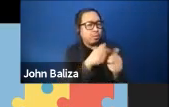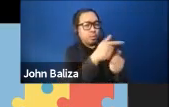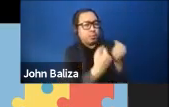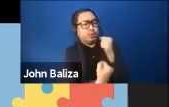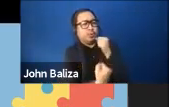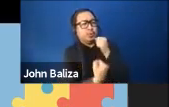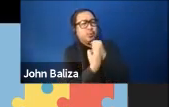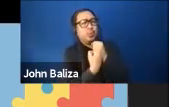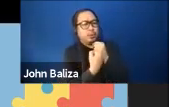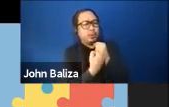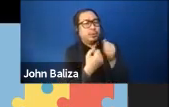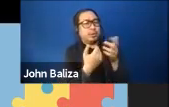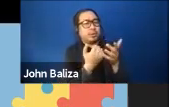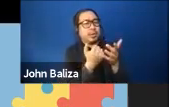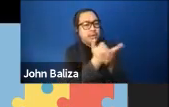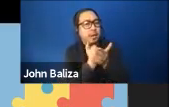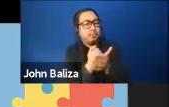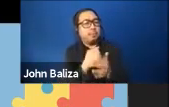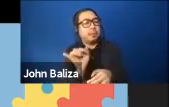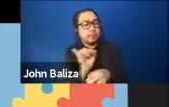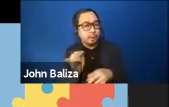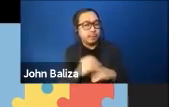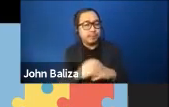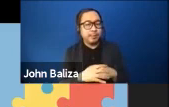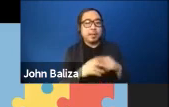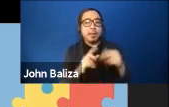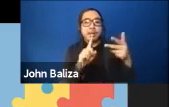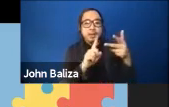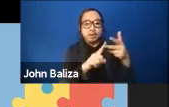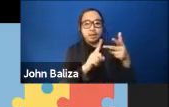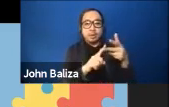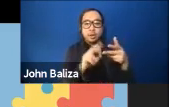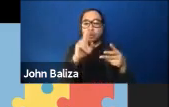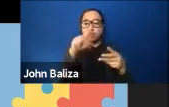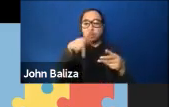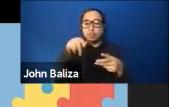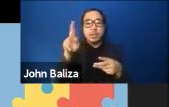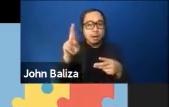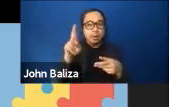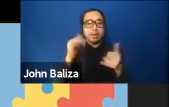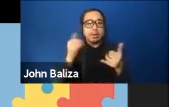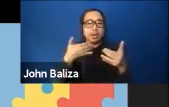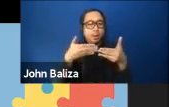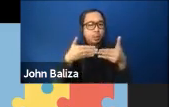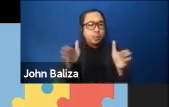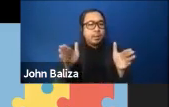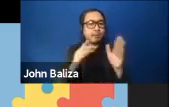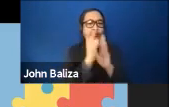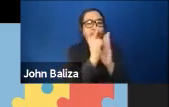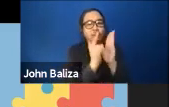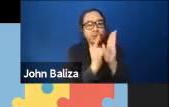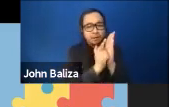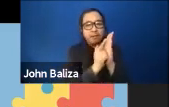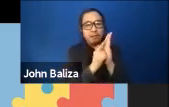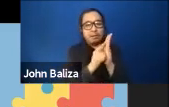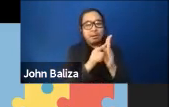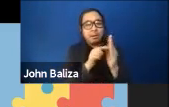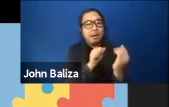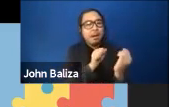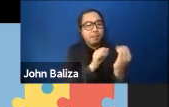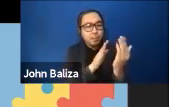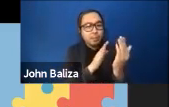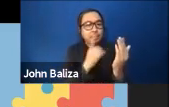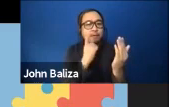as well. And third, we see UPR is opening a legitimacy platform for us to do